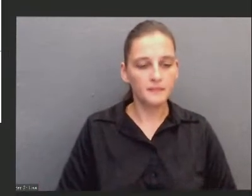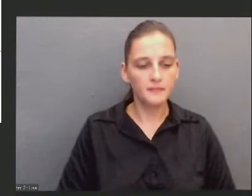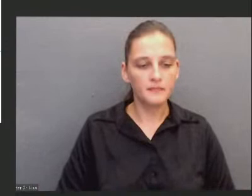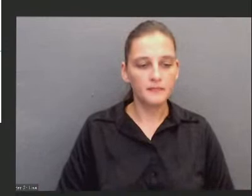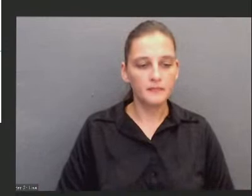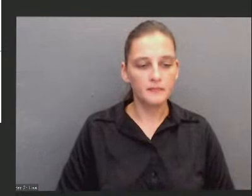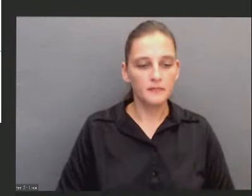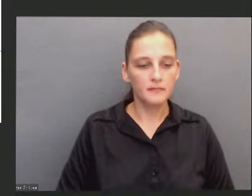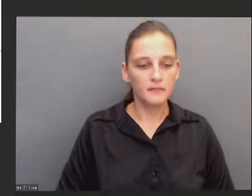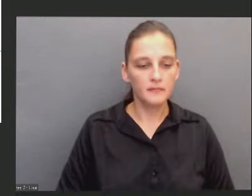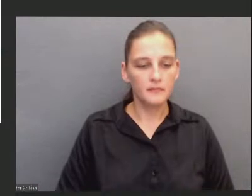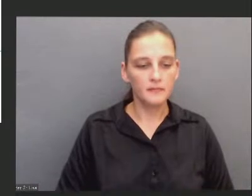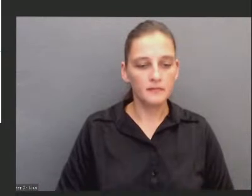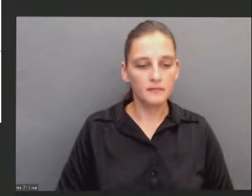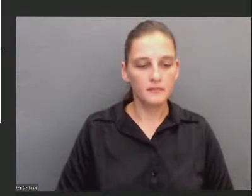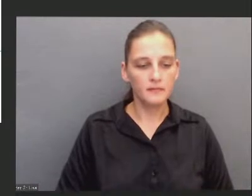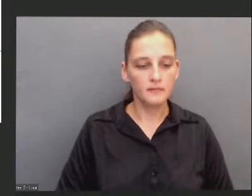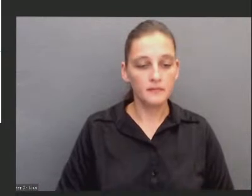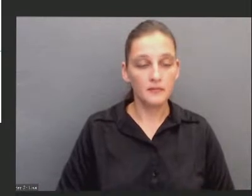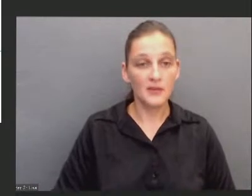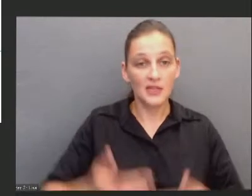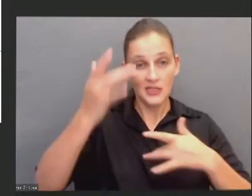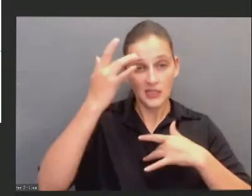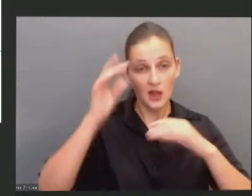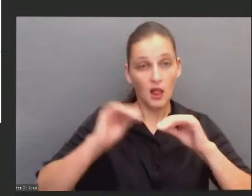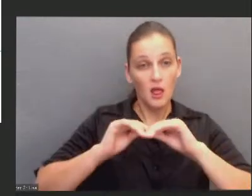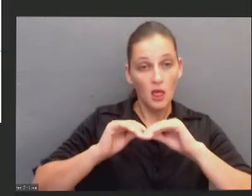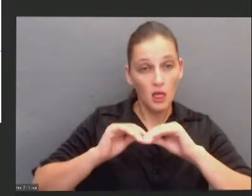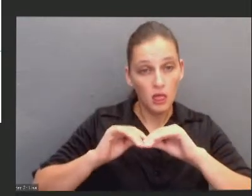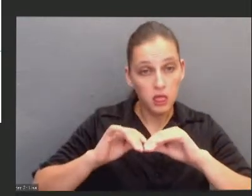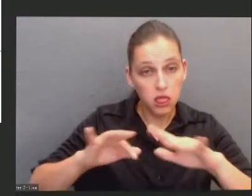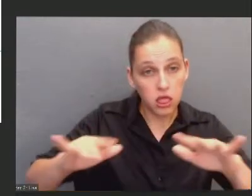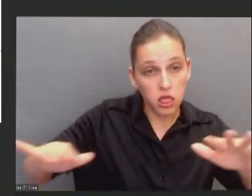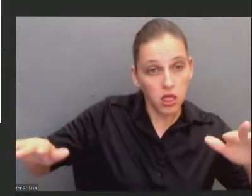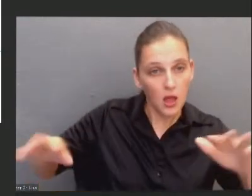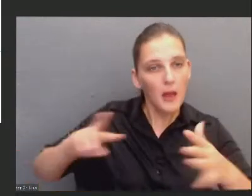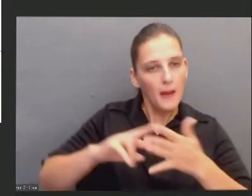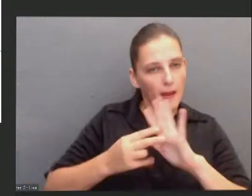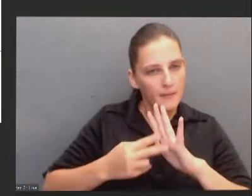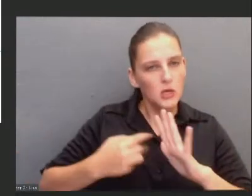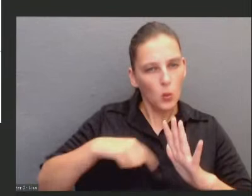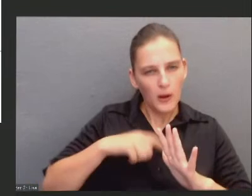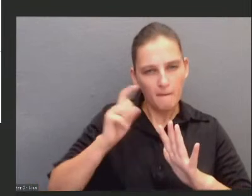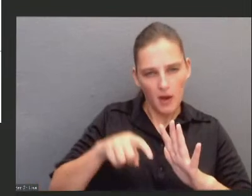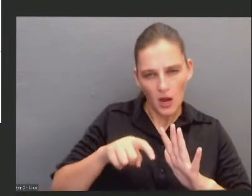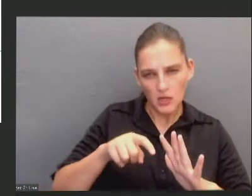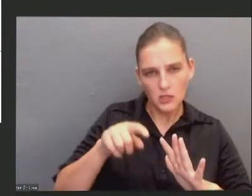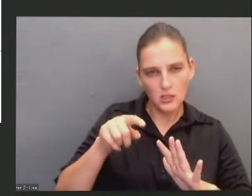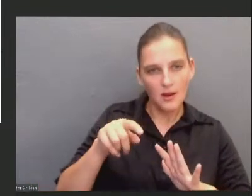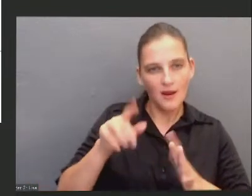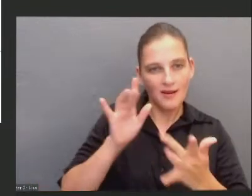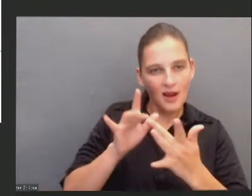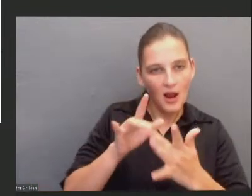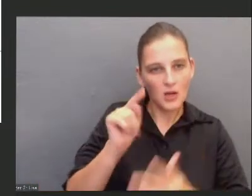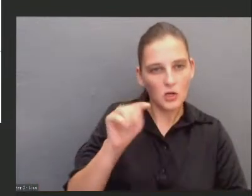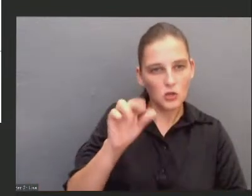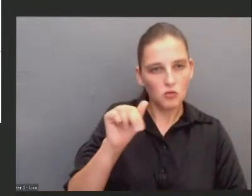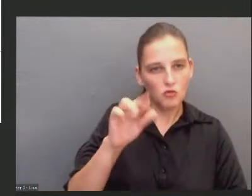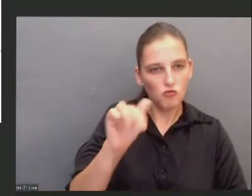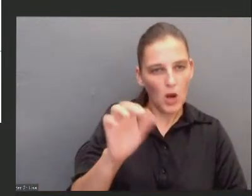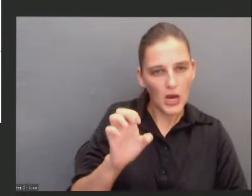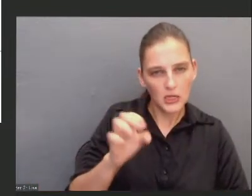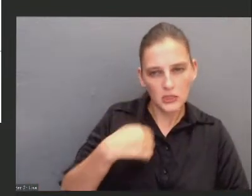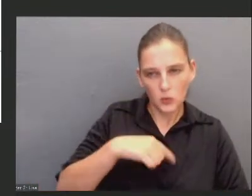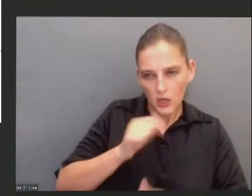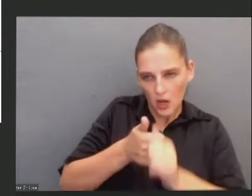Outbreaks require effective contact tracing in order to understand how the disease spreads and how